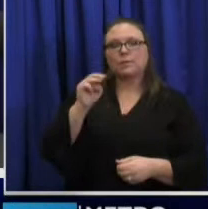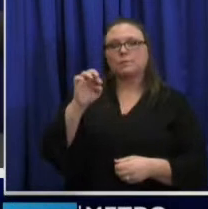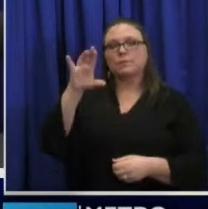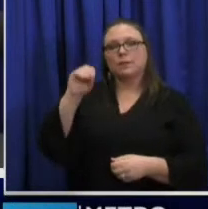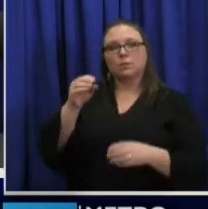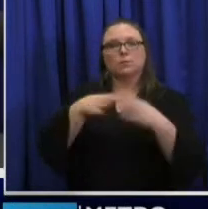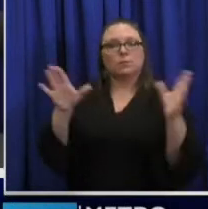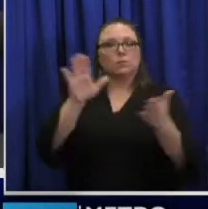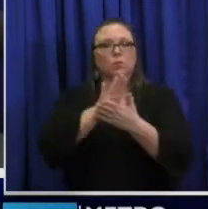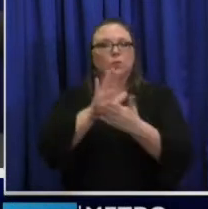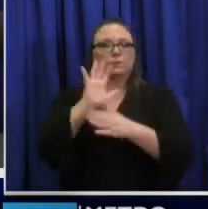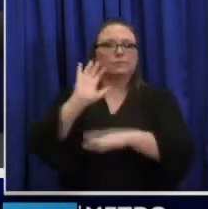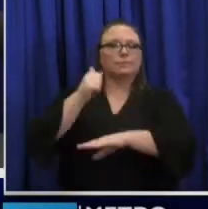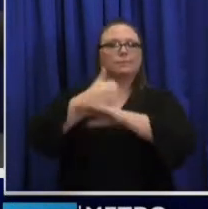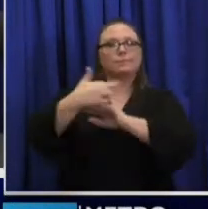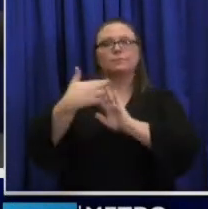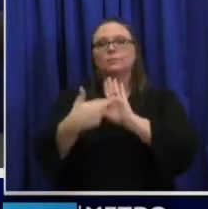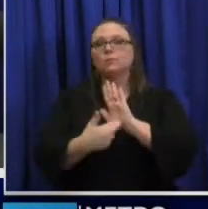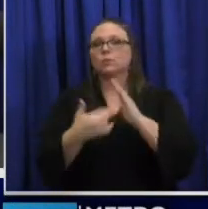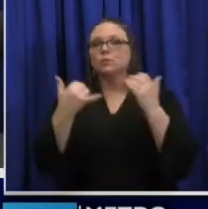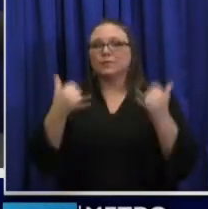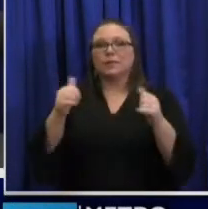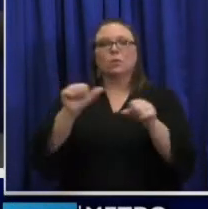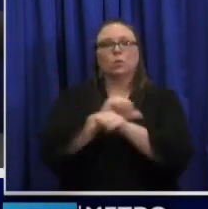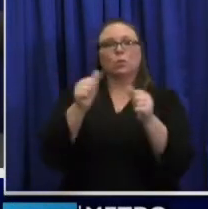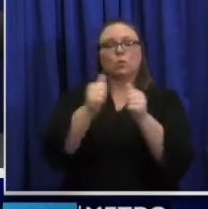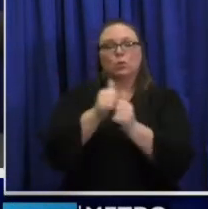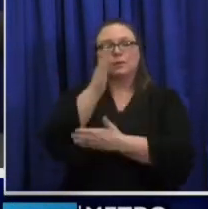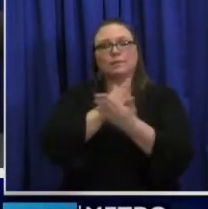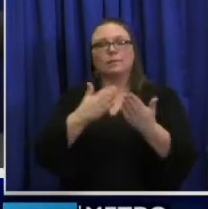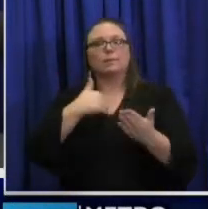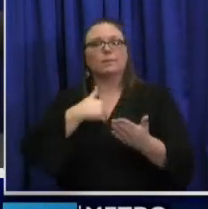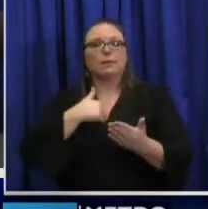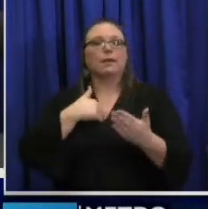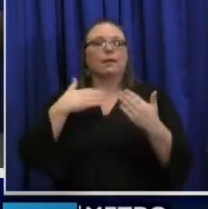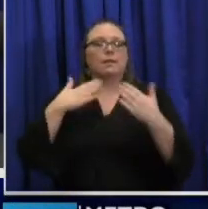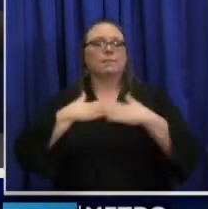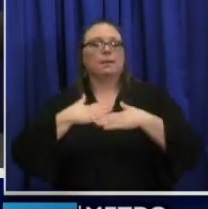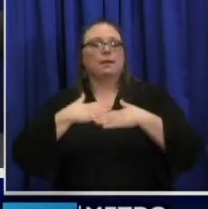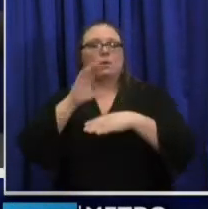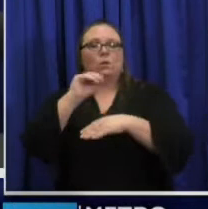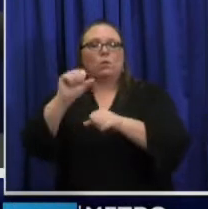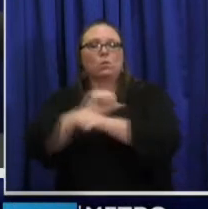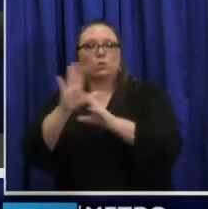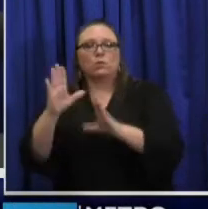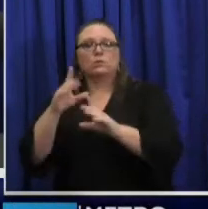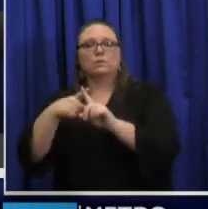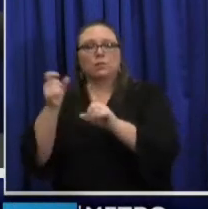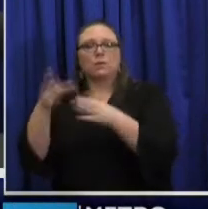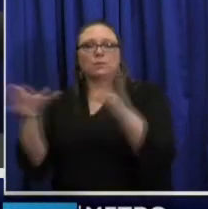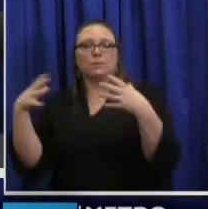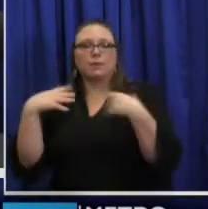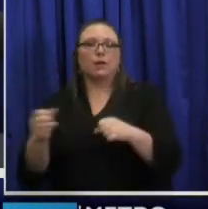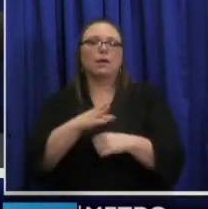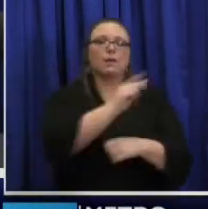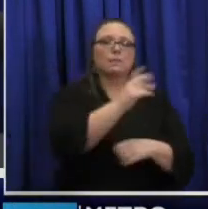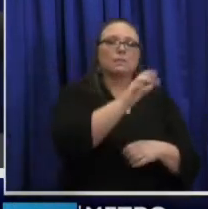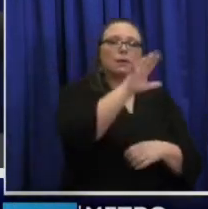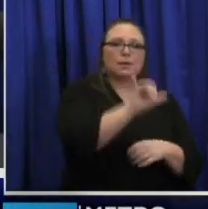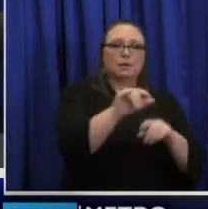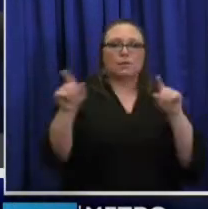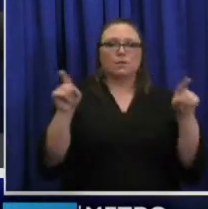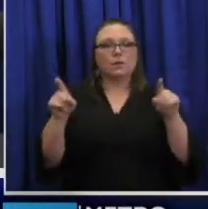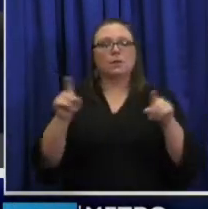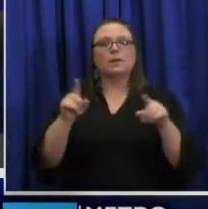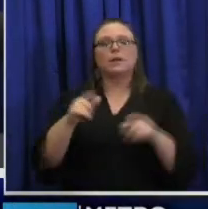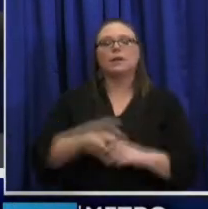Public Schools is working on a protocol. They've worked with some of my colleagues in Metro Public Health, as well as some colleagues from Meharry, to figure out a plan. The part